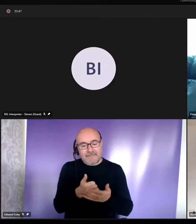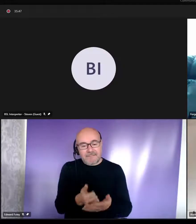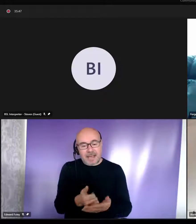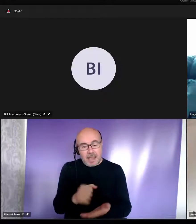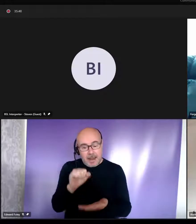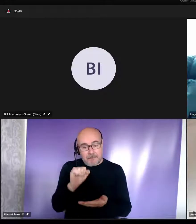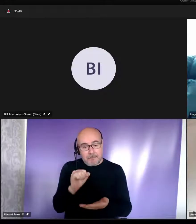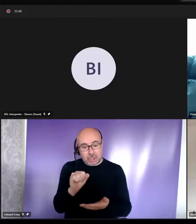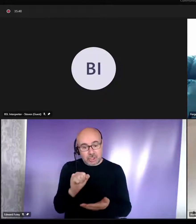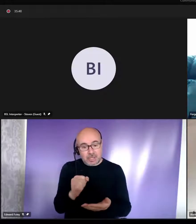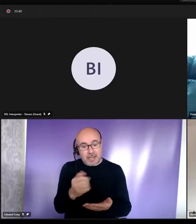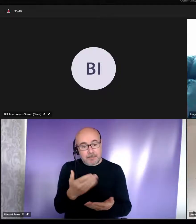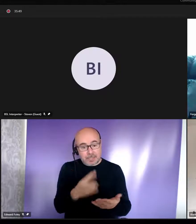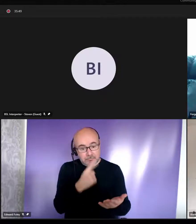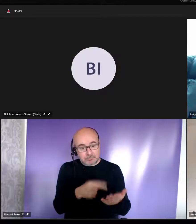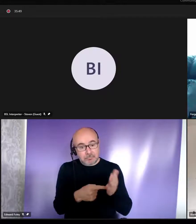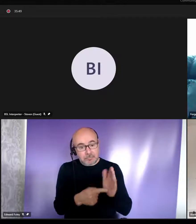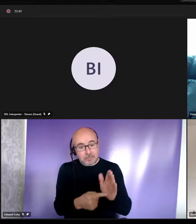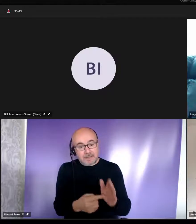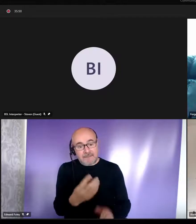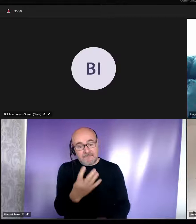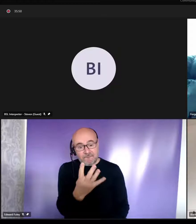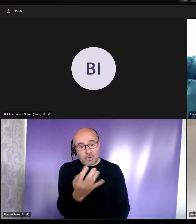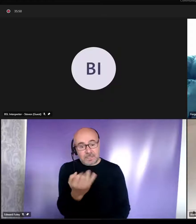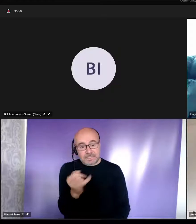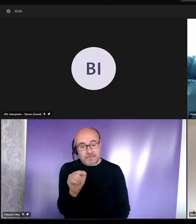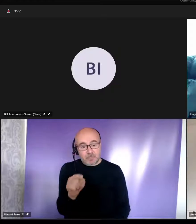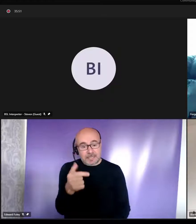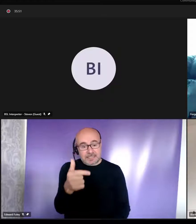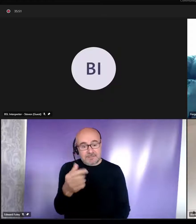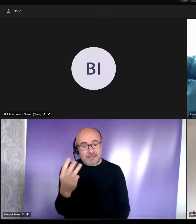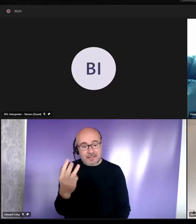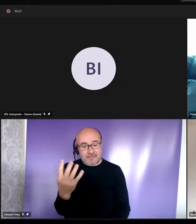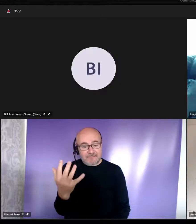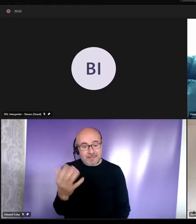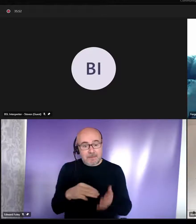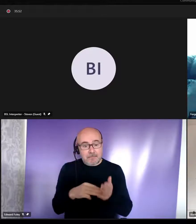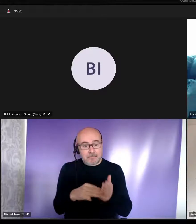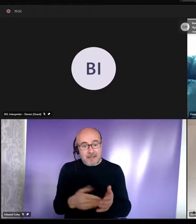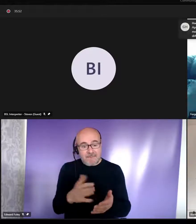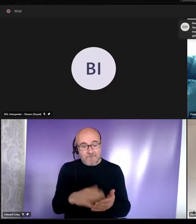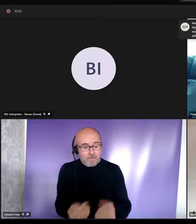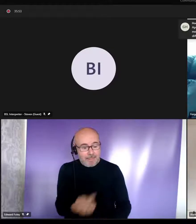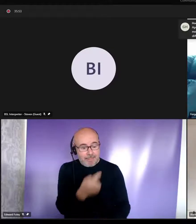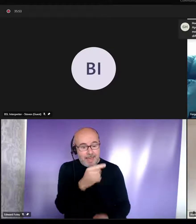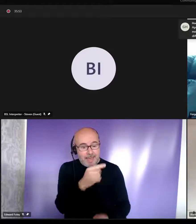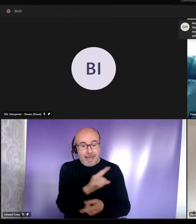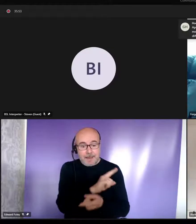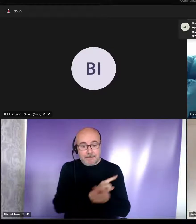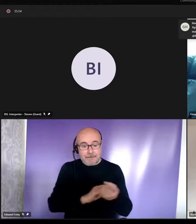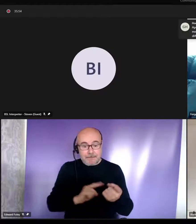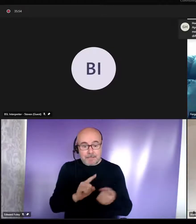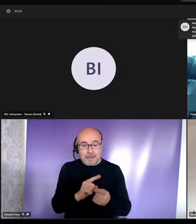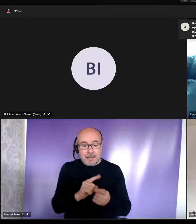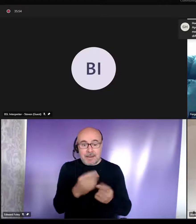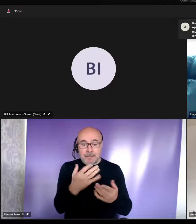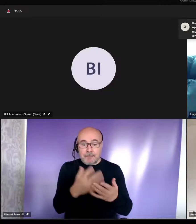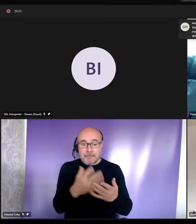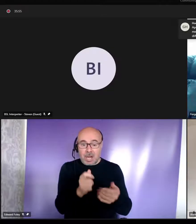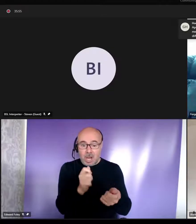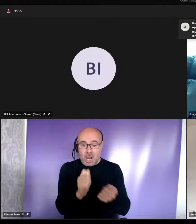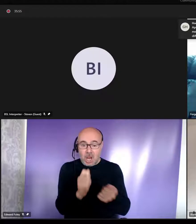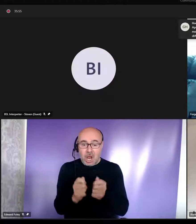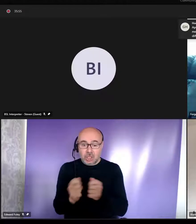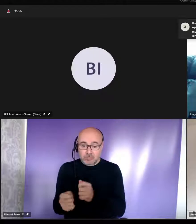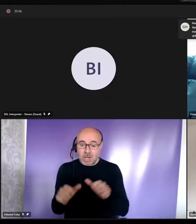was 46.735 million. Since that last meeting, adjustments have been approved by the Executive Committee, and these total an increase